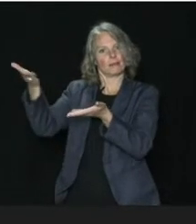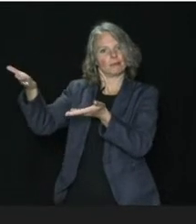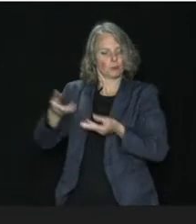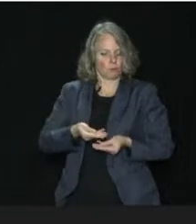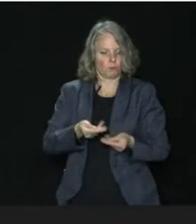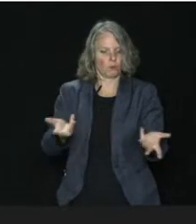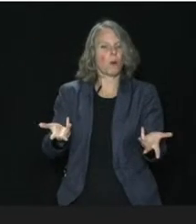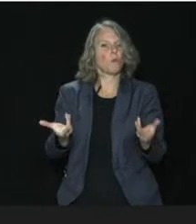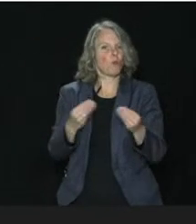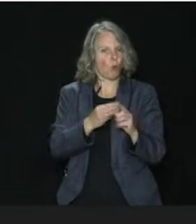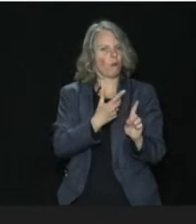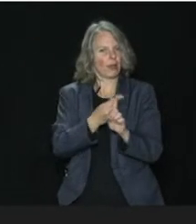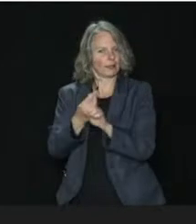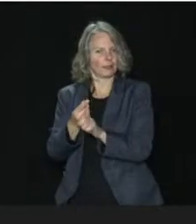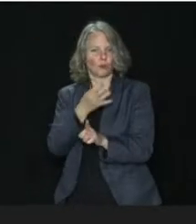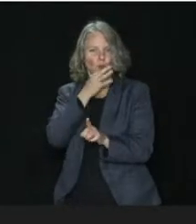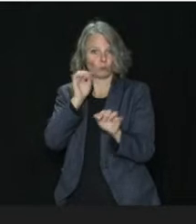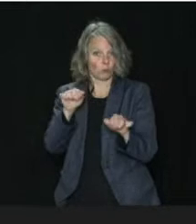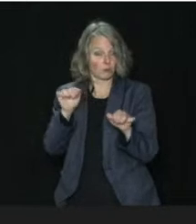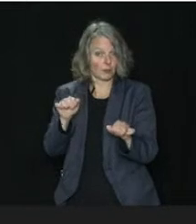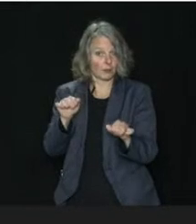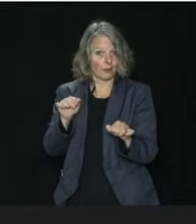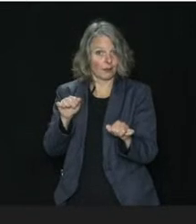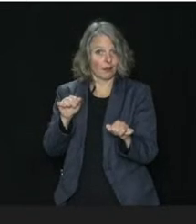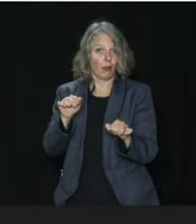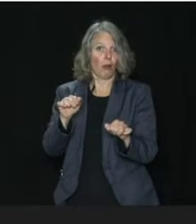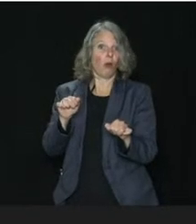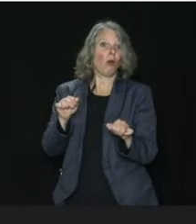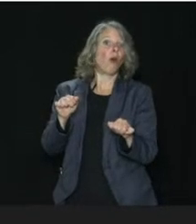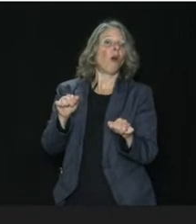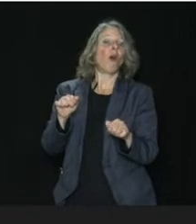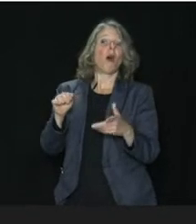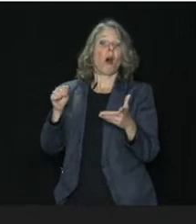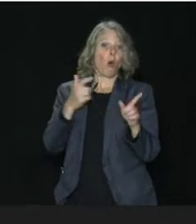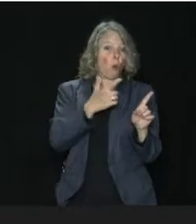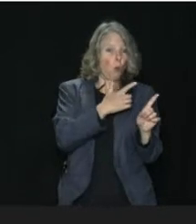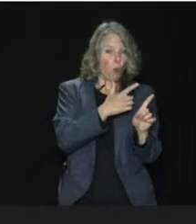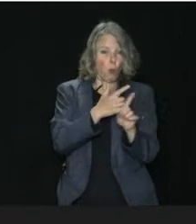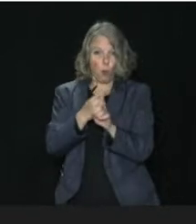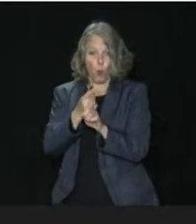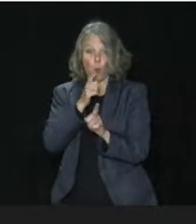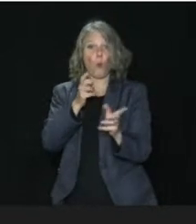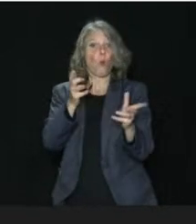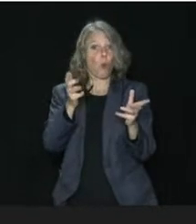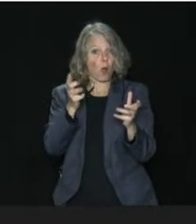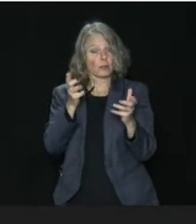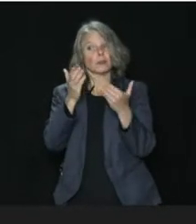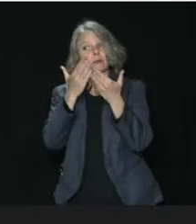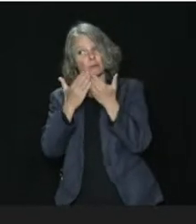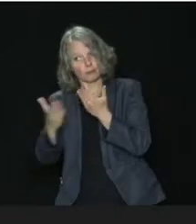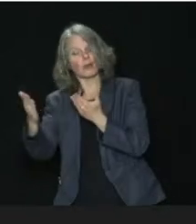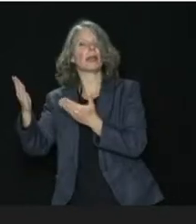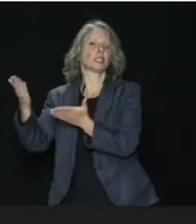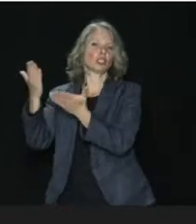possible. And we will not stop until every Canadian who wants a vaccine